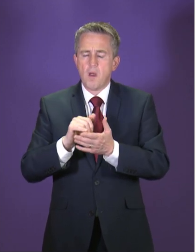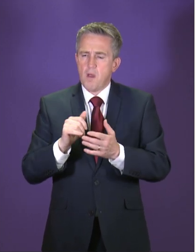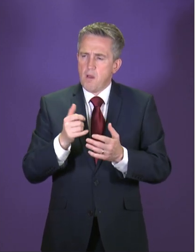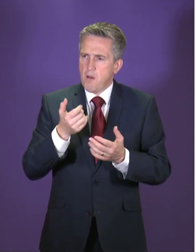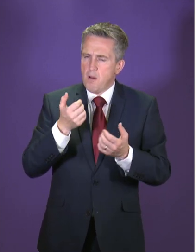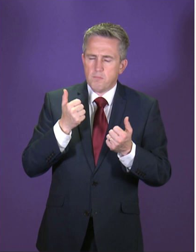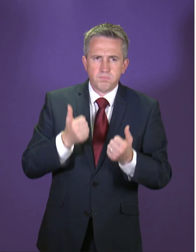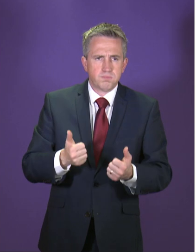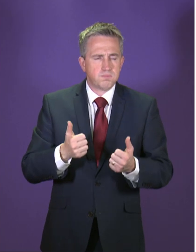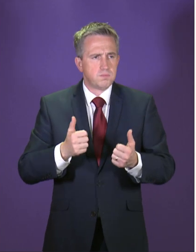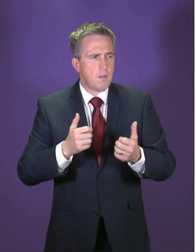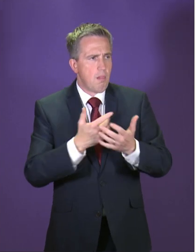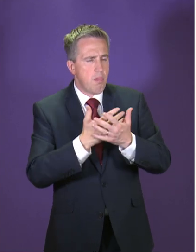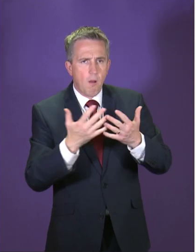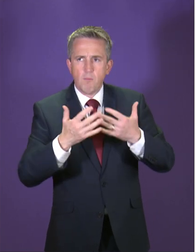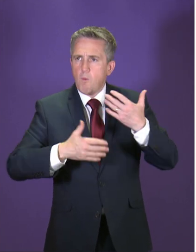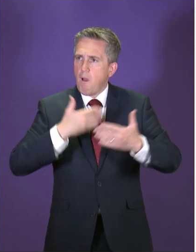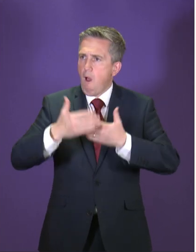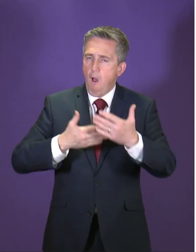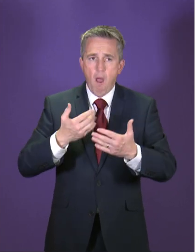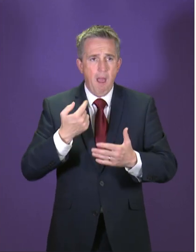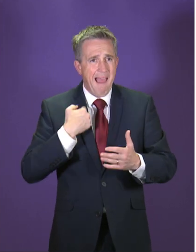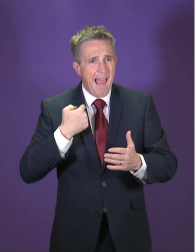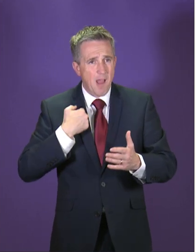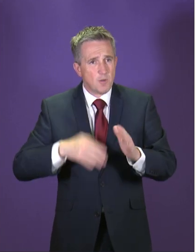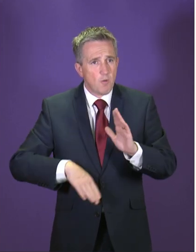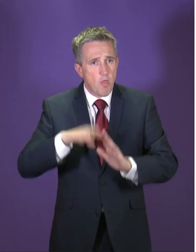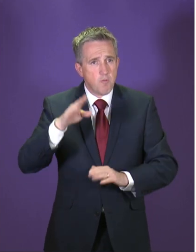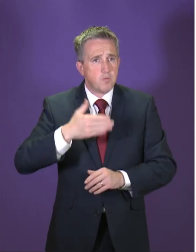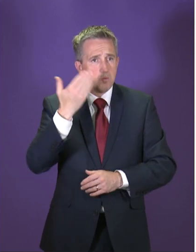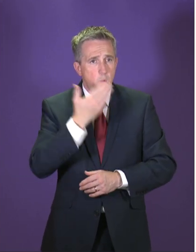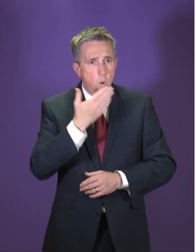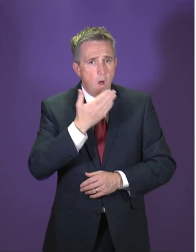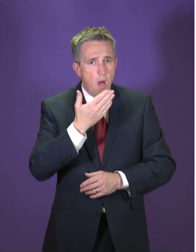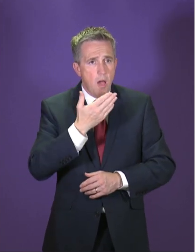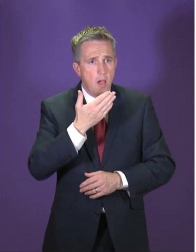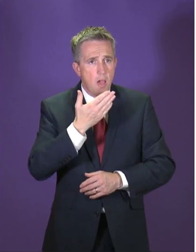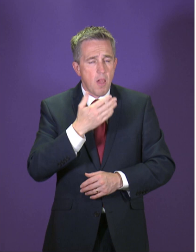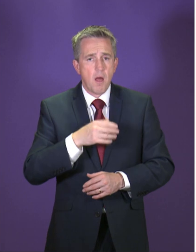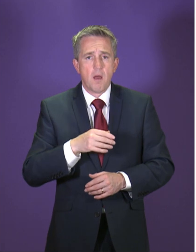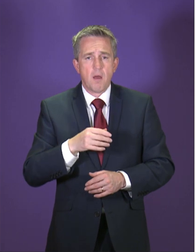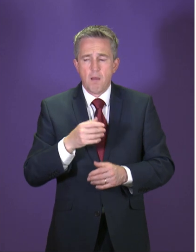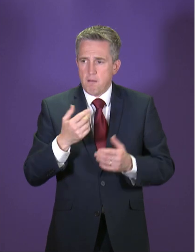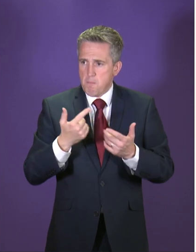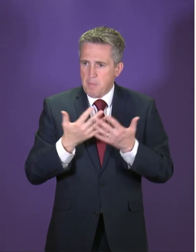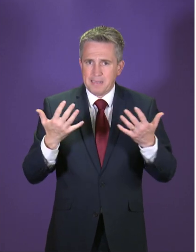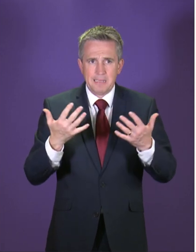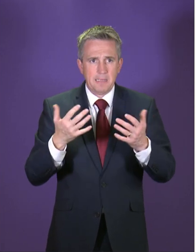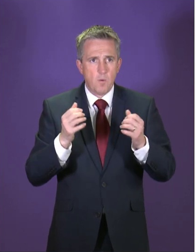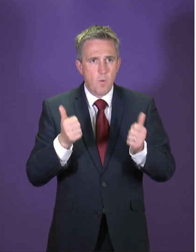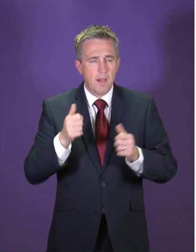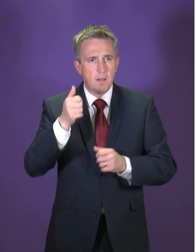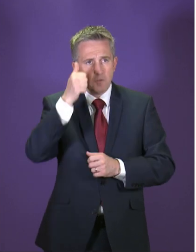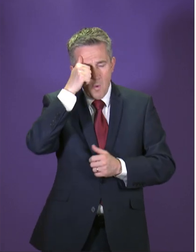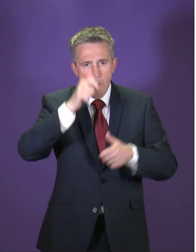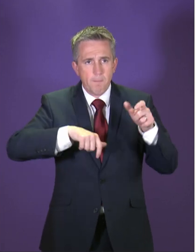production. It was a time when I was in school, people like Matt Clark and Phil Glass and Saul